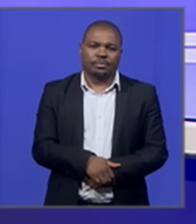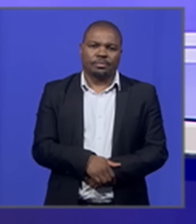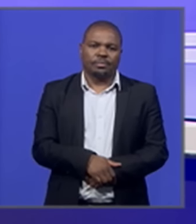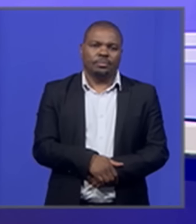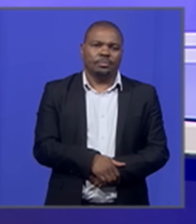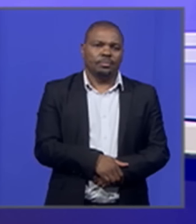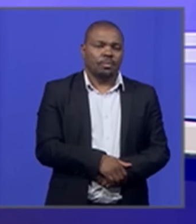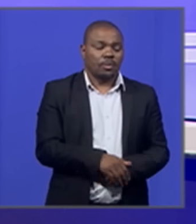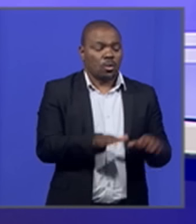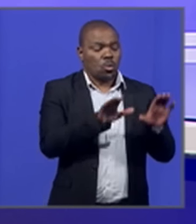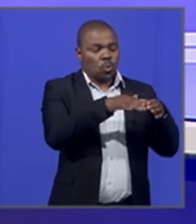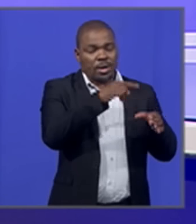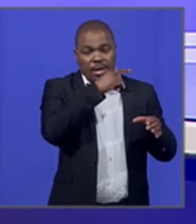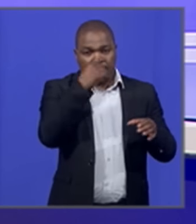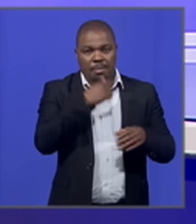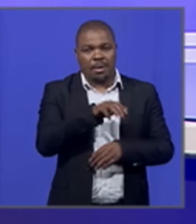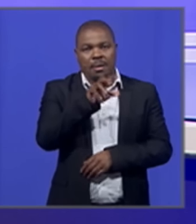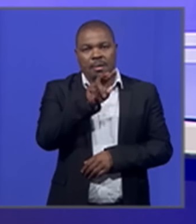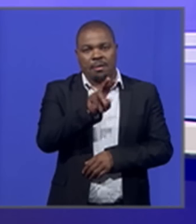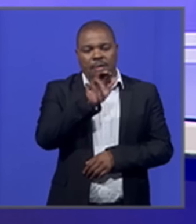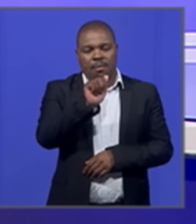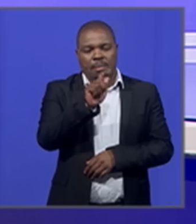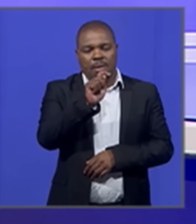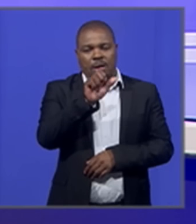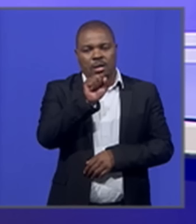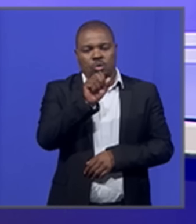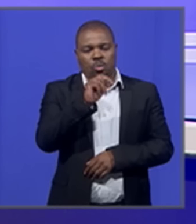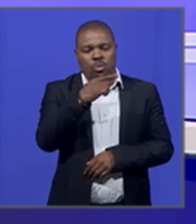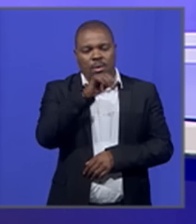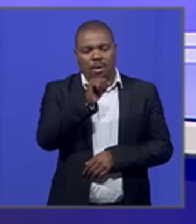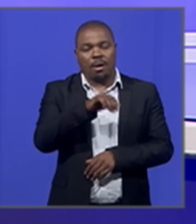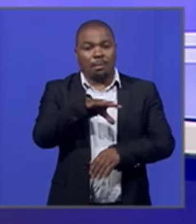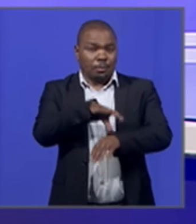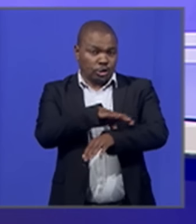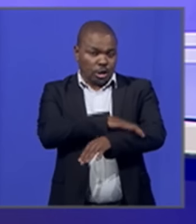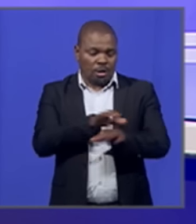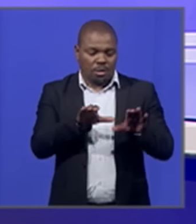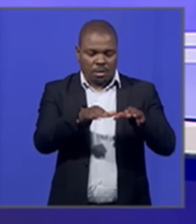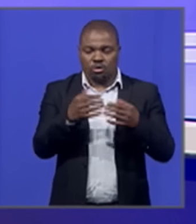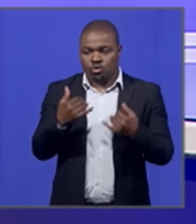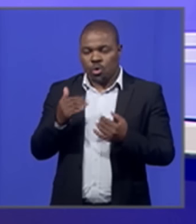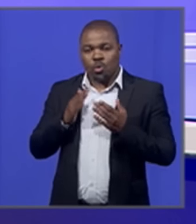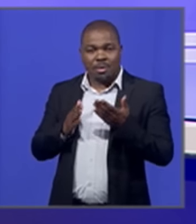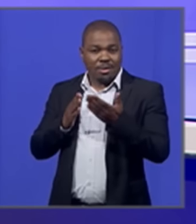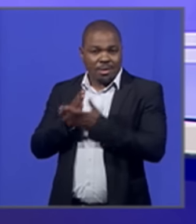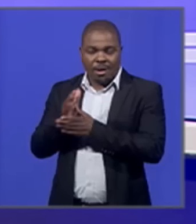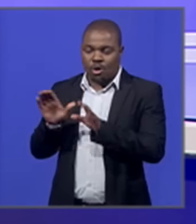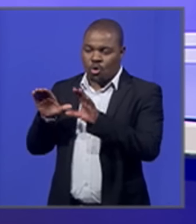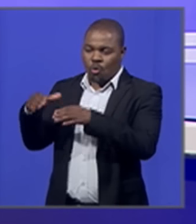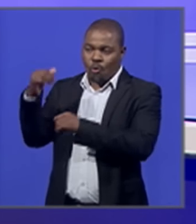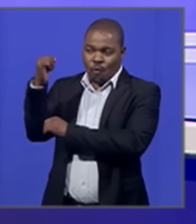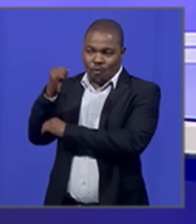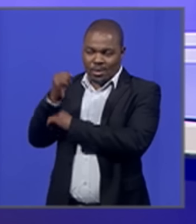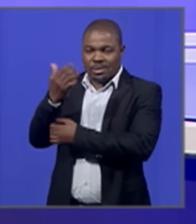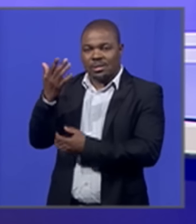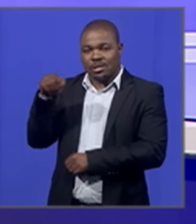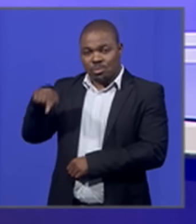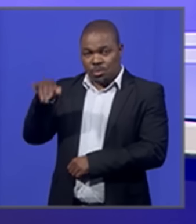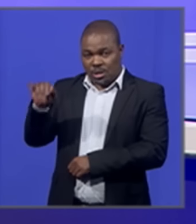Mokgatlo wo o ipitšago Batsonga Mashangale o hlwele o gwantetše dikantorong tša Komishene ya Ditokelo tša Botho ka Afrika Borwa